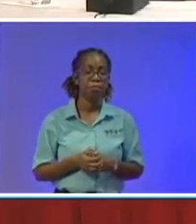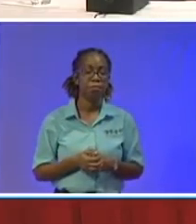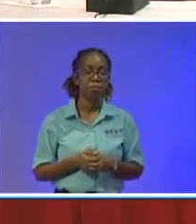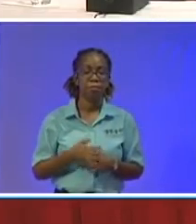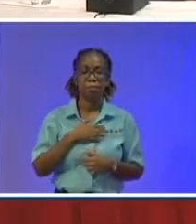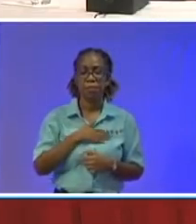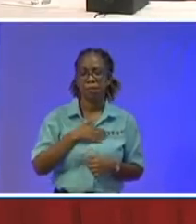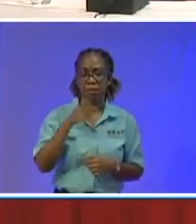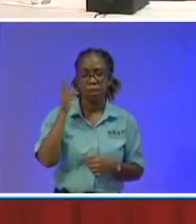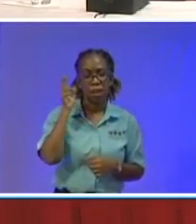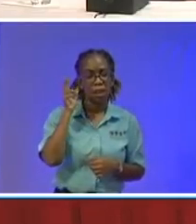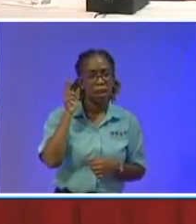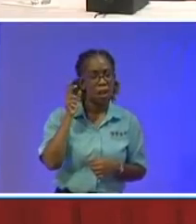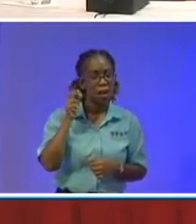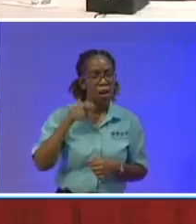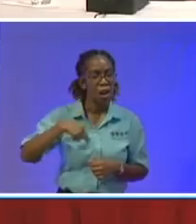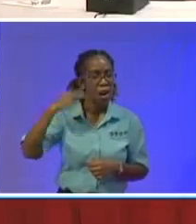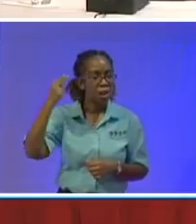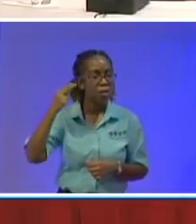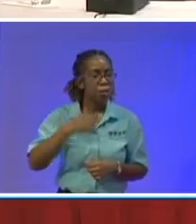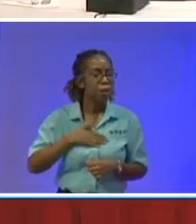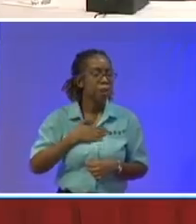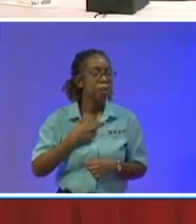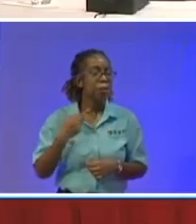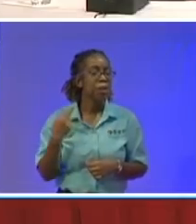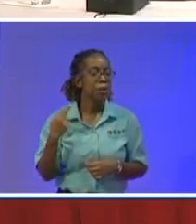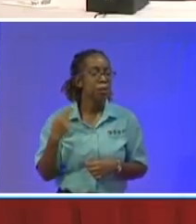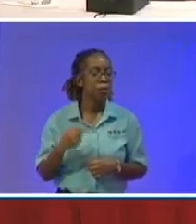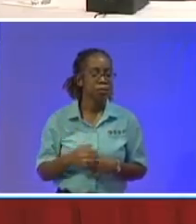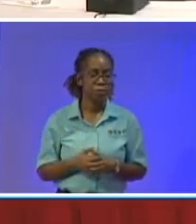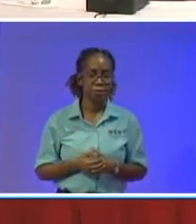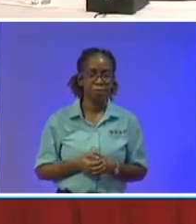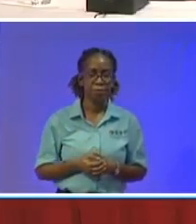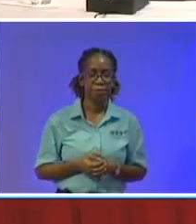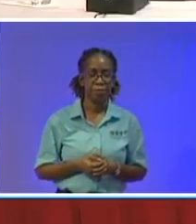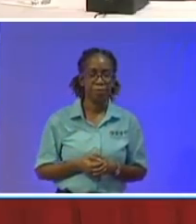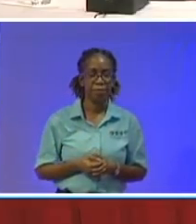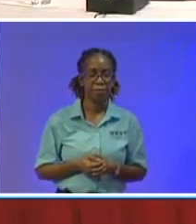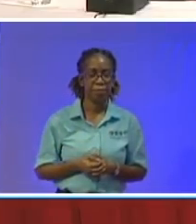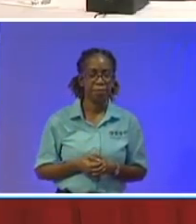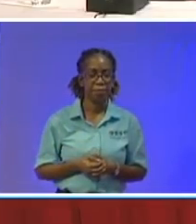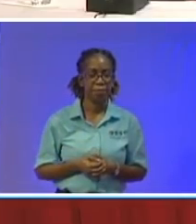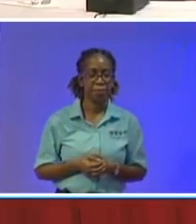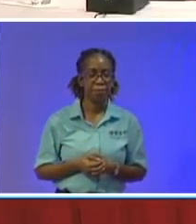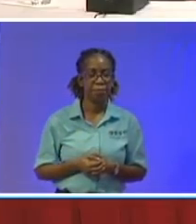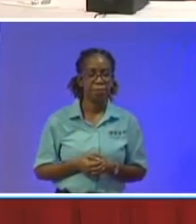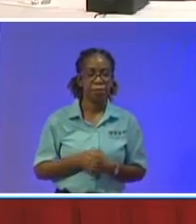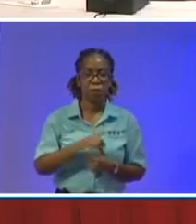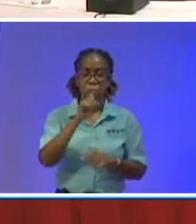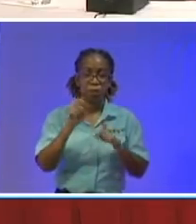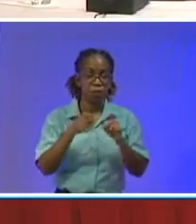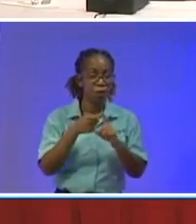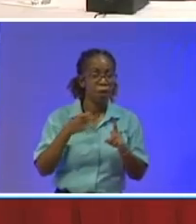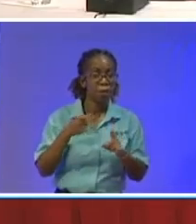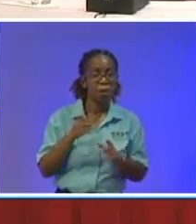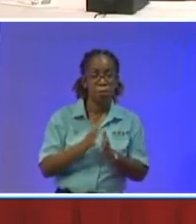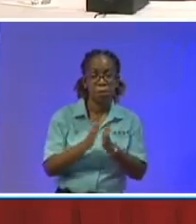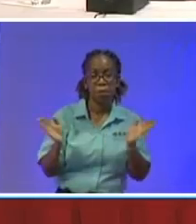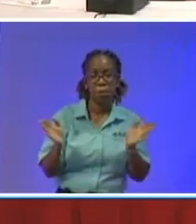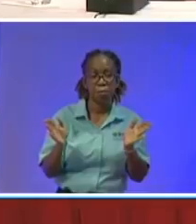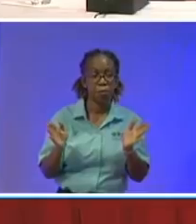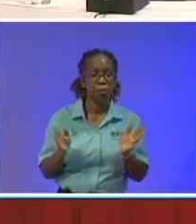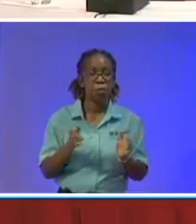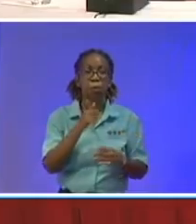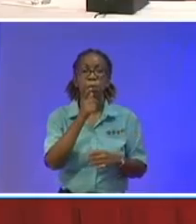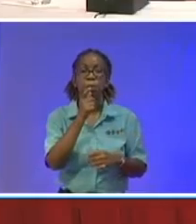speak a little louder. Thank you. Okay, sure. My question is coming from a member of the public who is